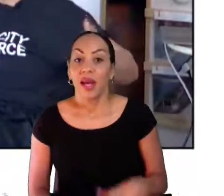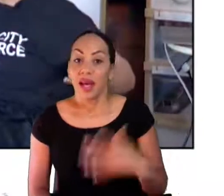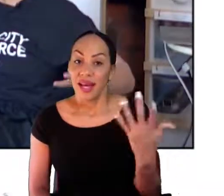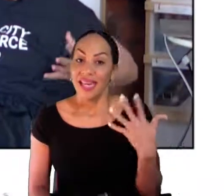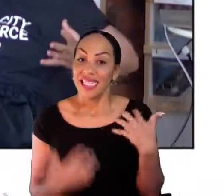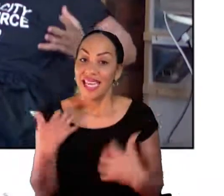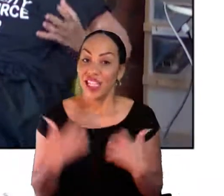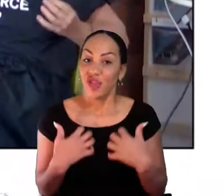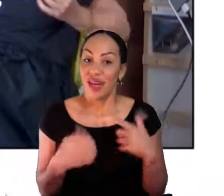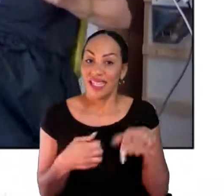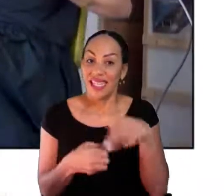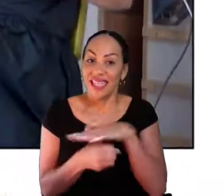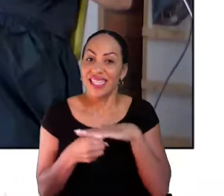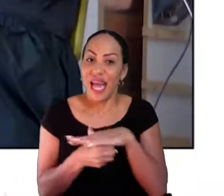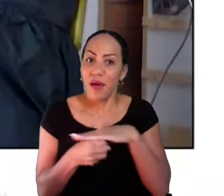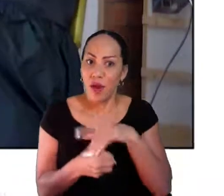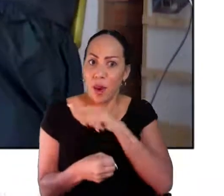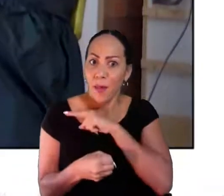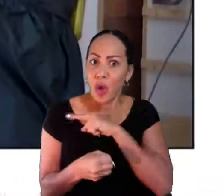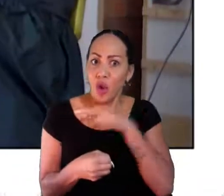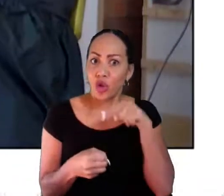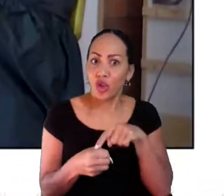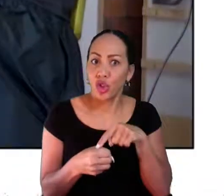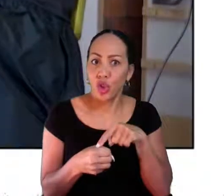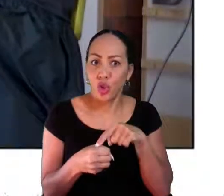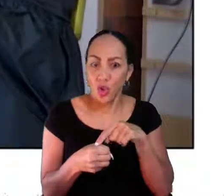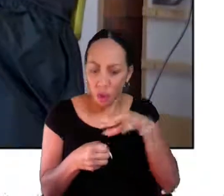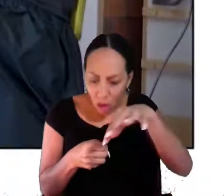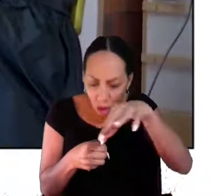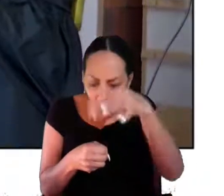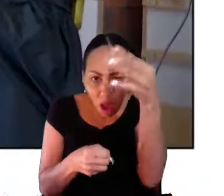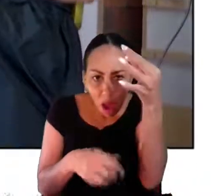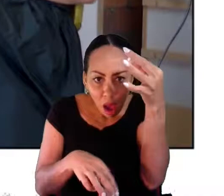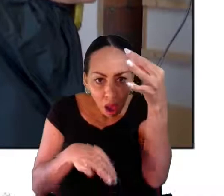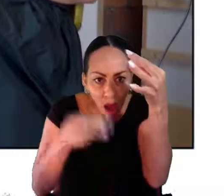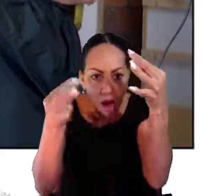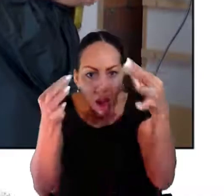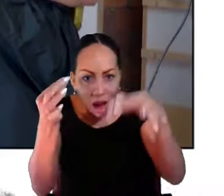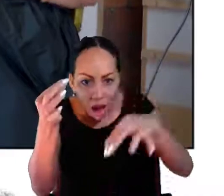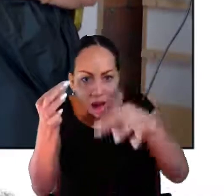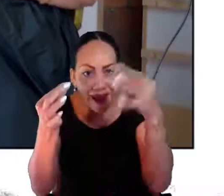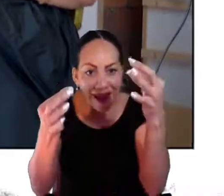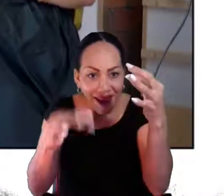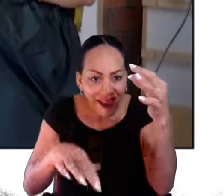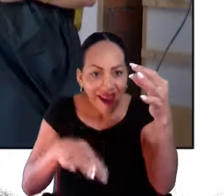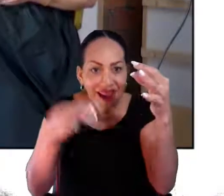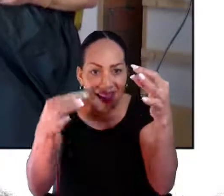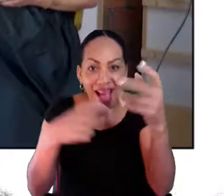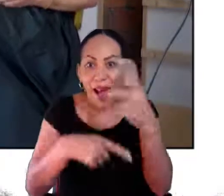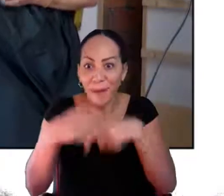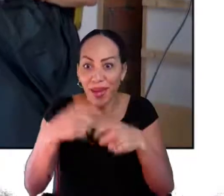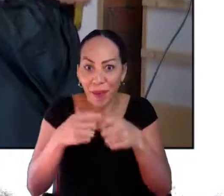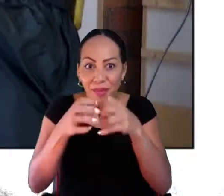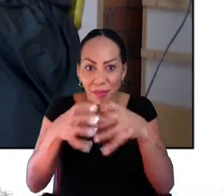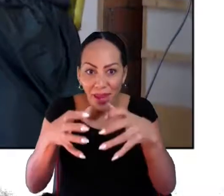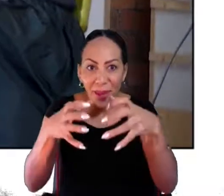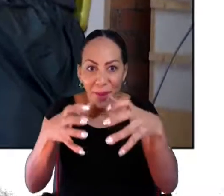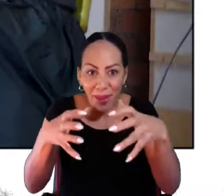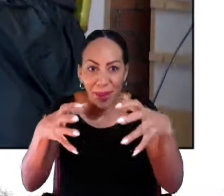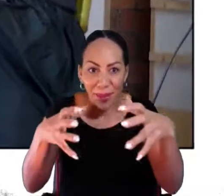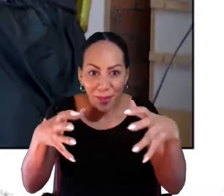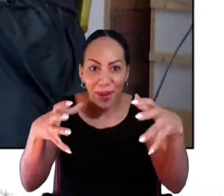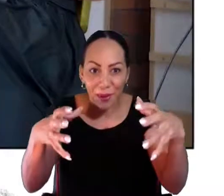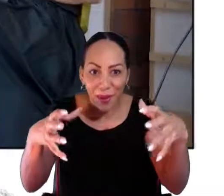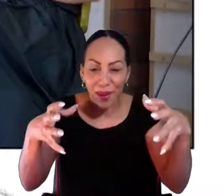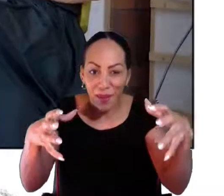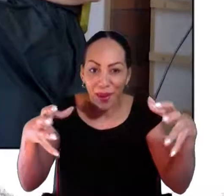a whole range of other aspects that you then have to look at and attend to, which is one of the reasons it's so fascinating. Yeah, so I